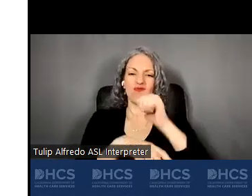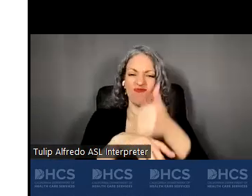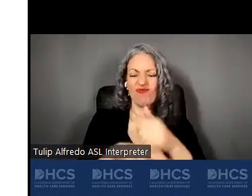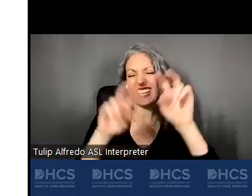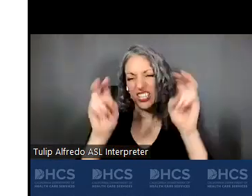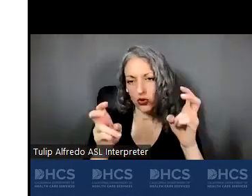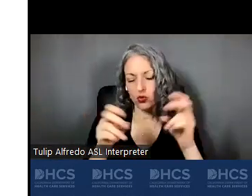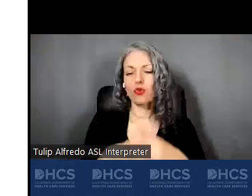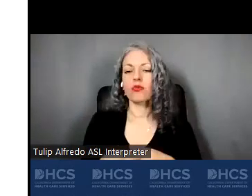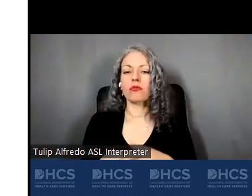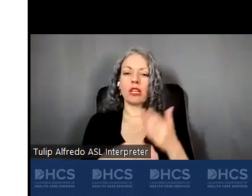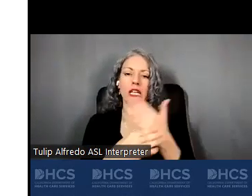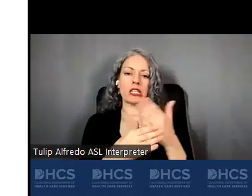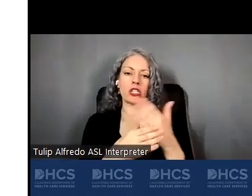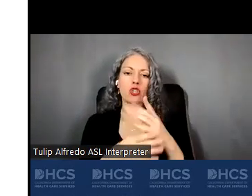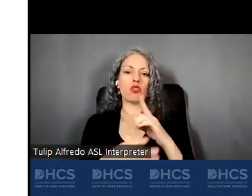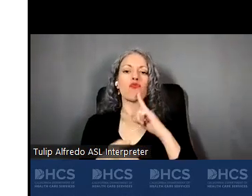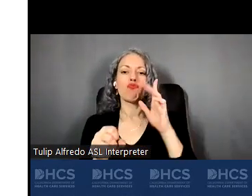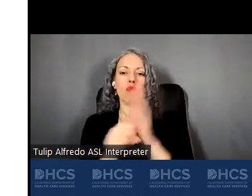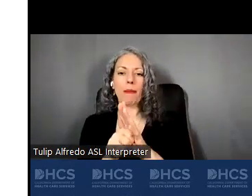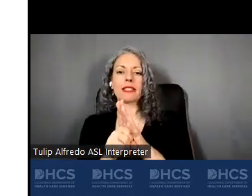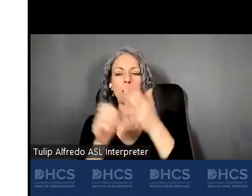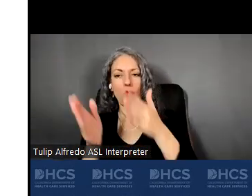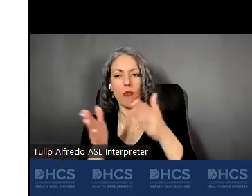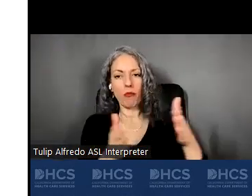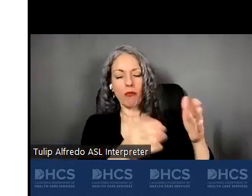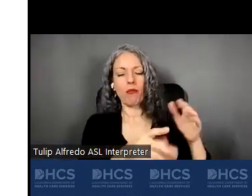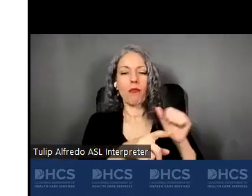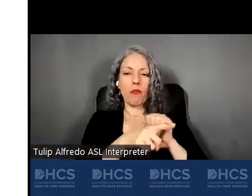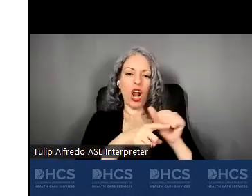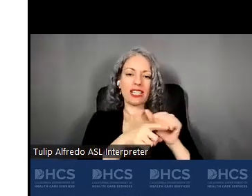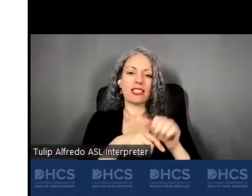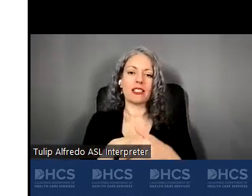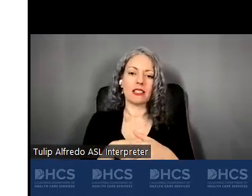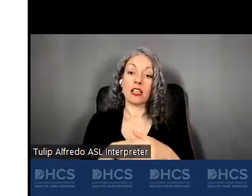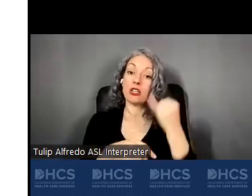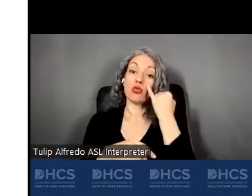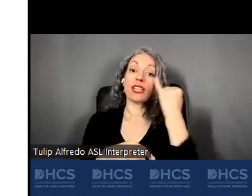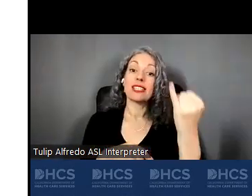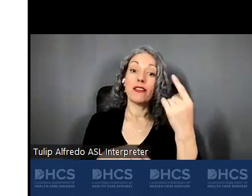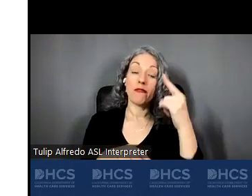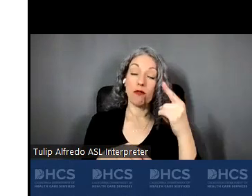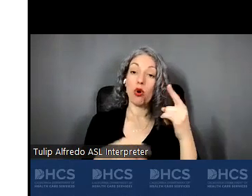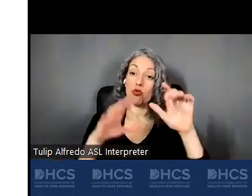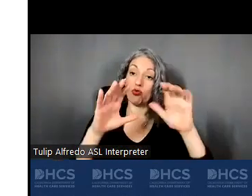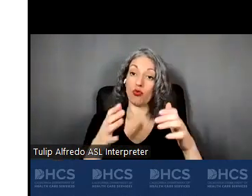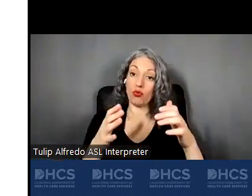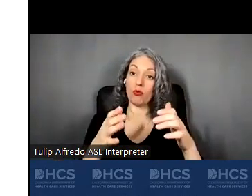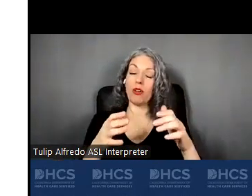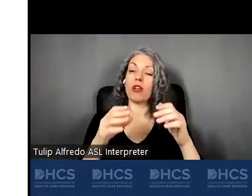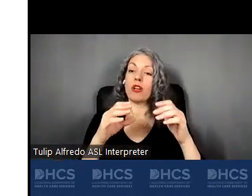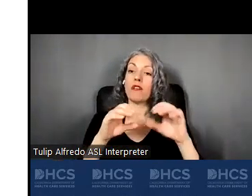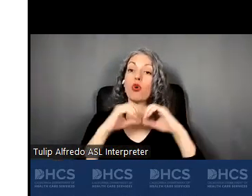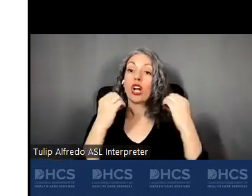and share promising practices. So the whole idea is for there to be a forum for organizations